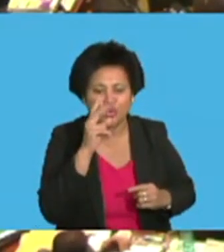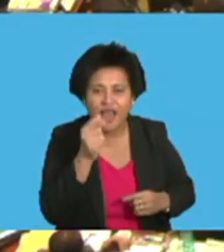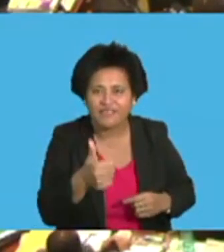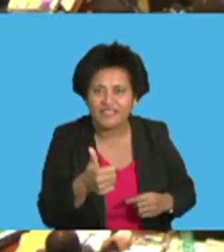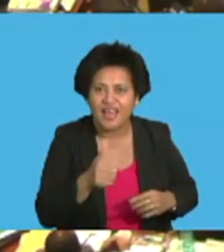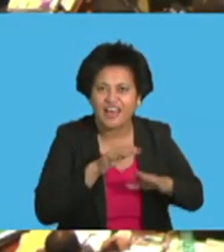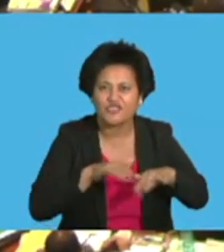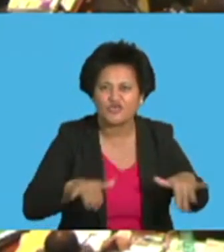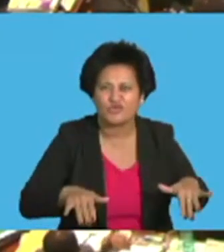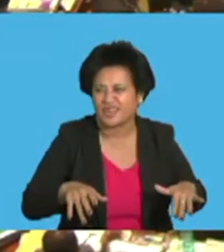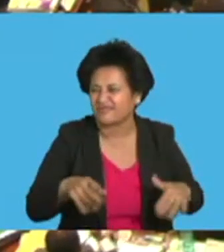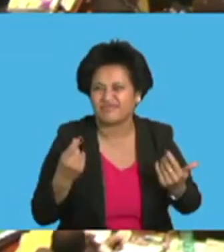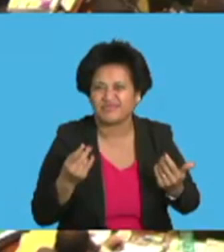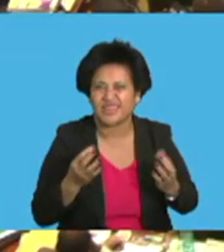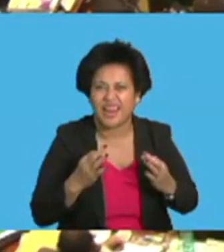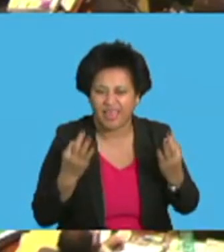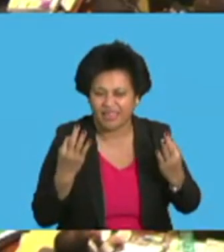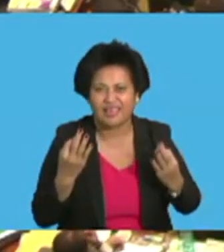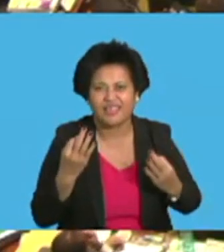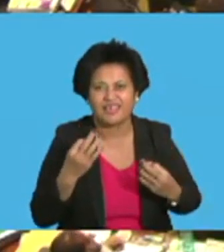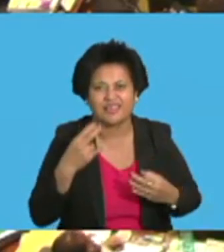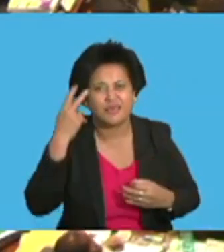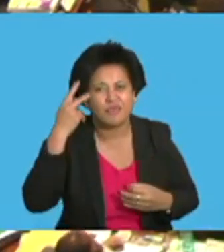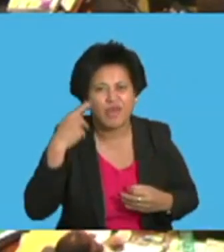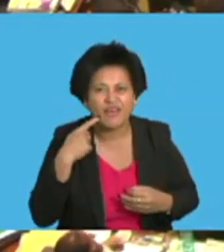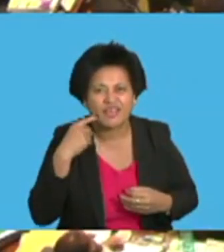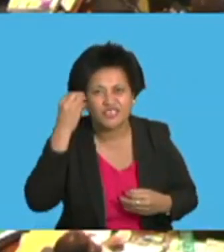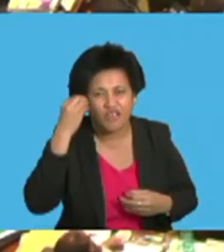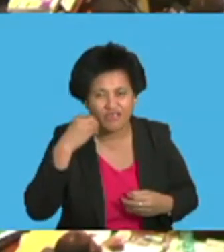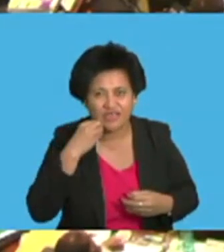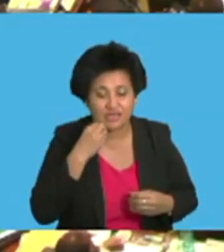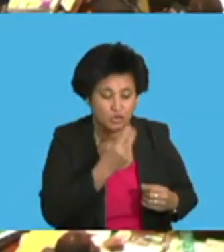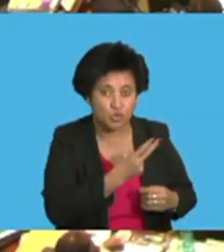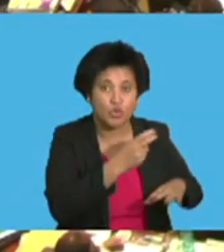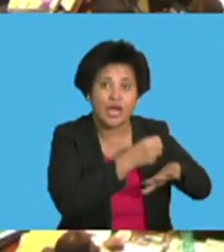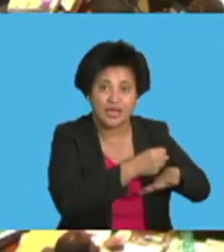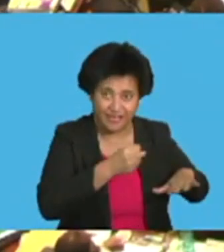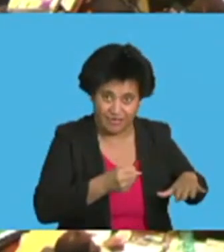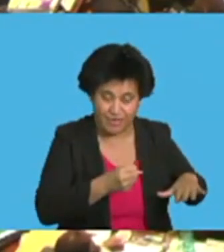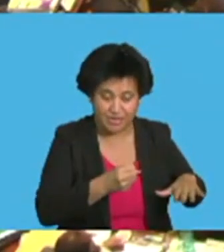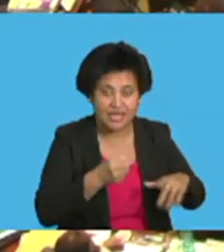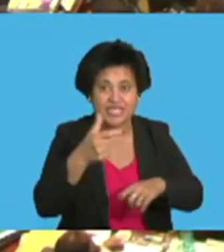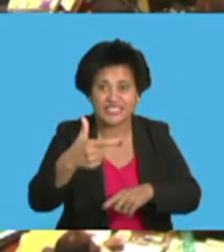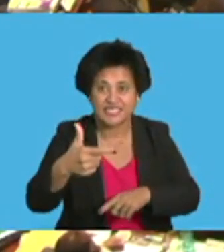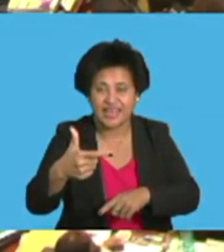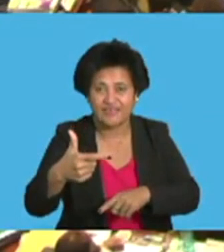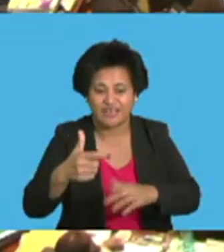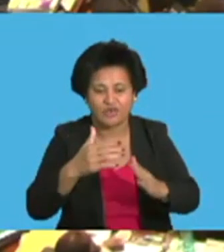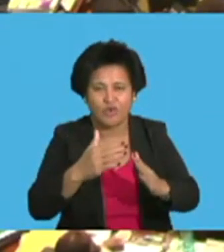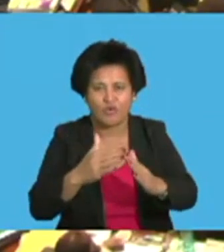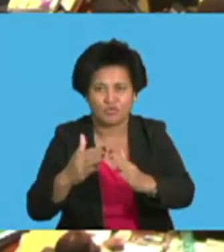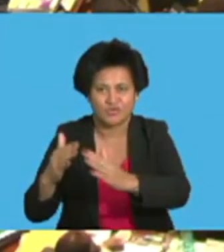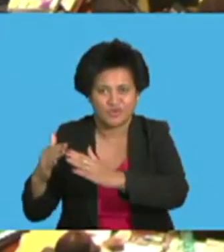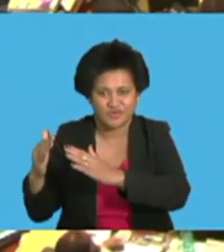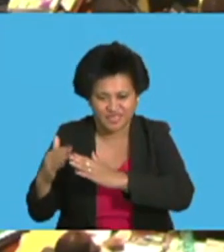approved as residential homes. Of these 9 homes, 2 are state homes and 7 are homes administered